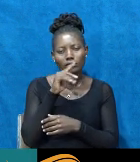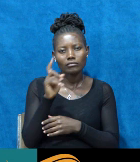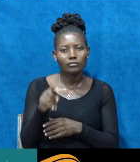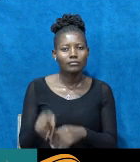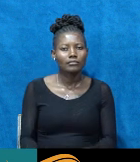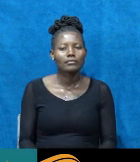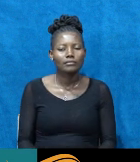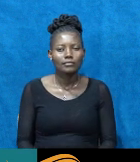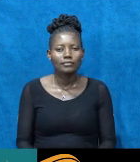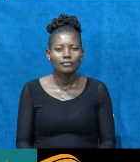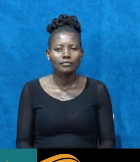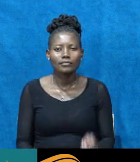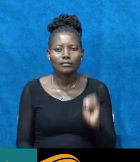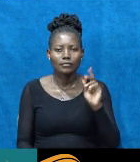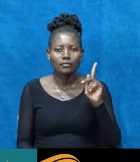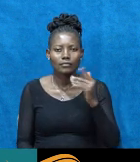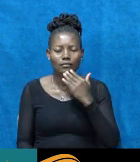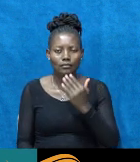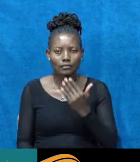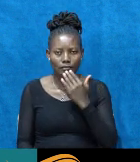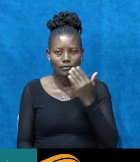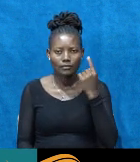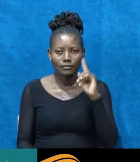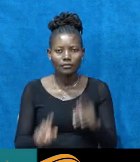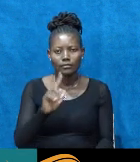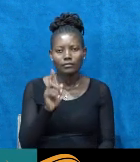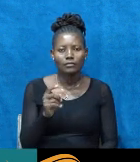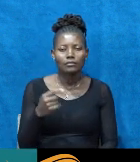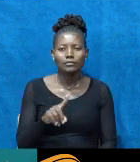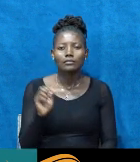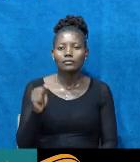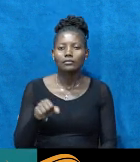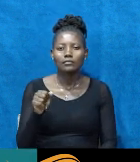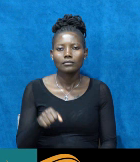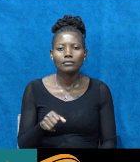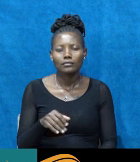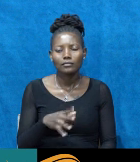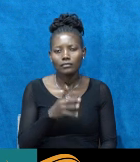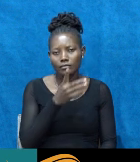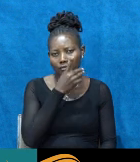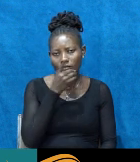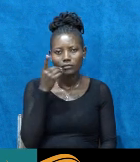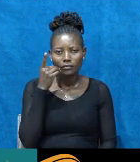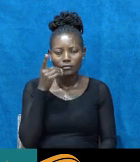Okay, thank you so much for your question. Yes, dehydration slows down recovery.